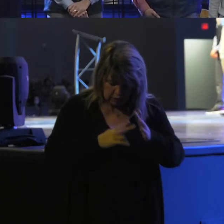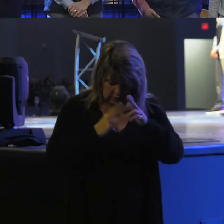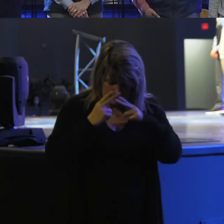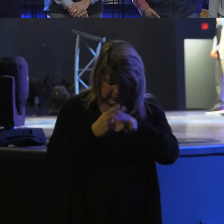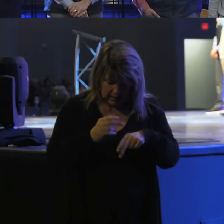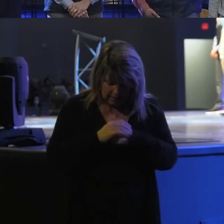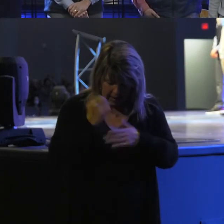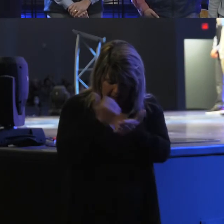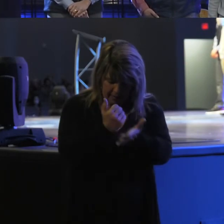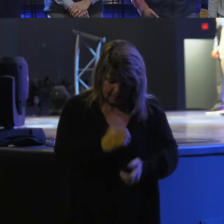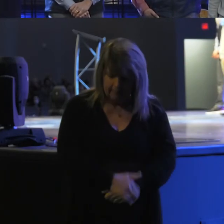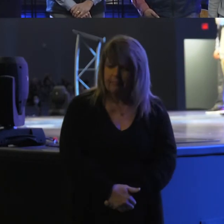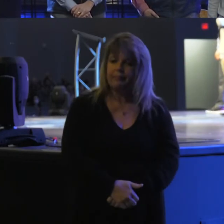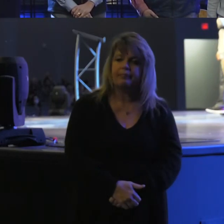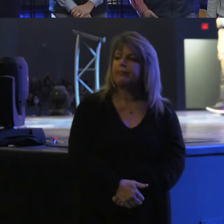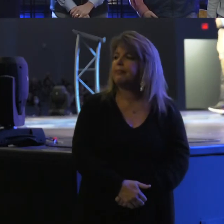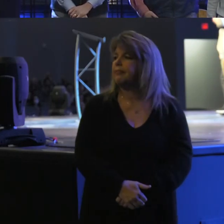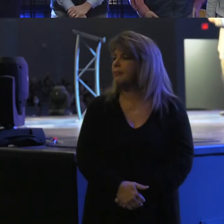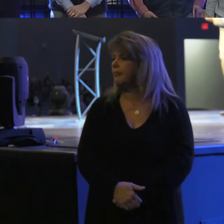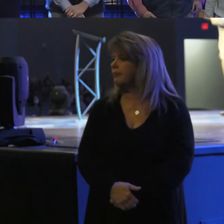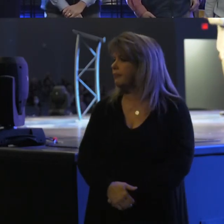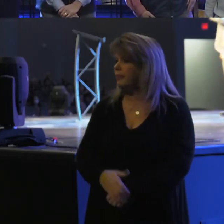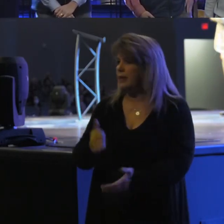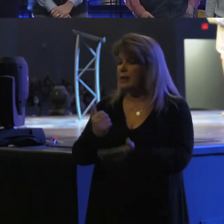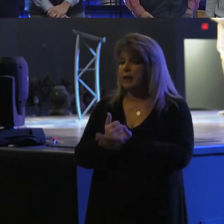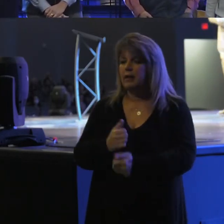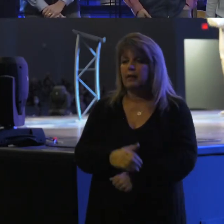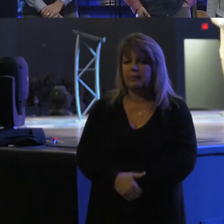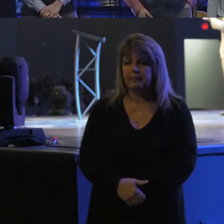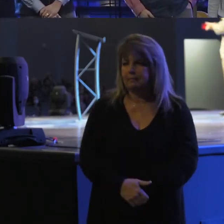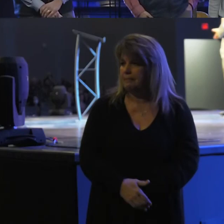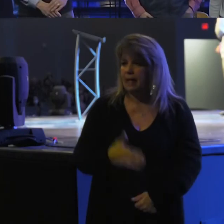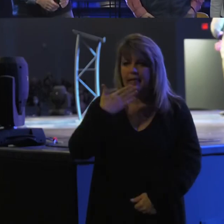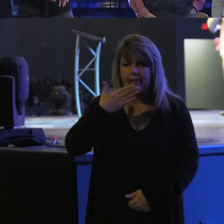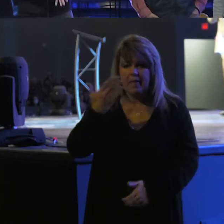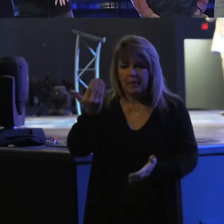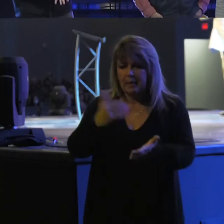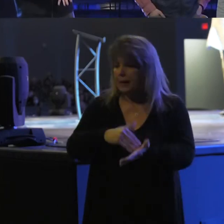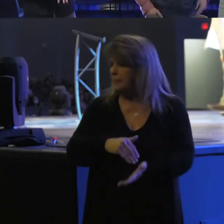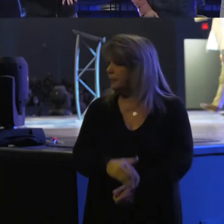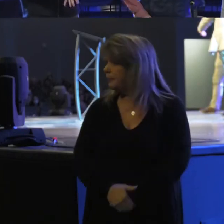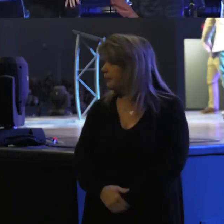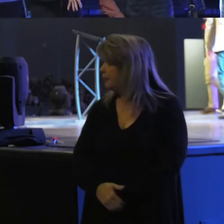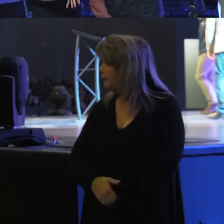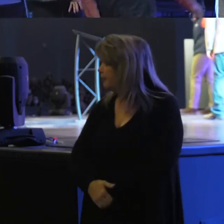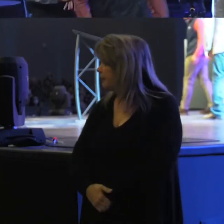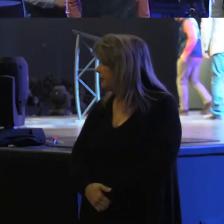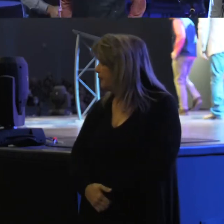name, amen. Amen. Let's thank them again.